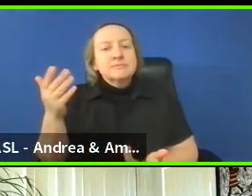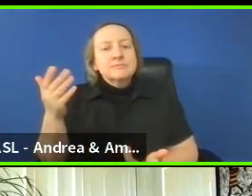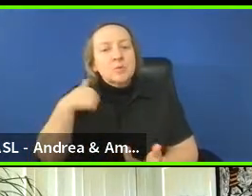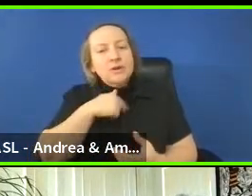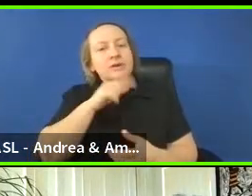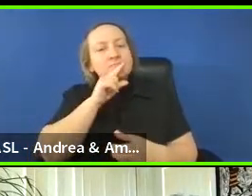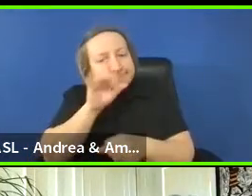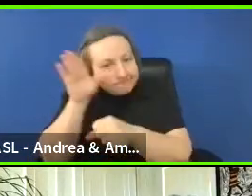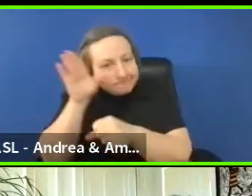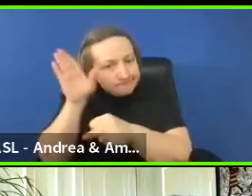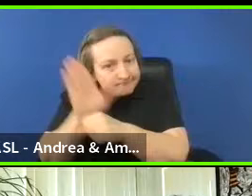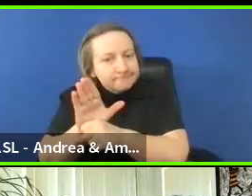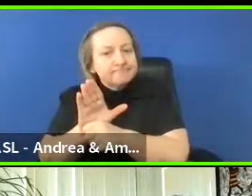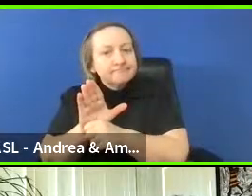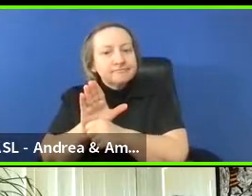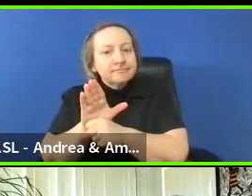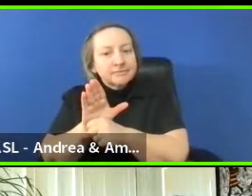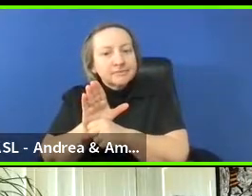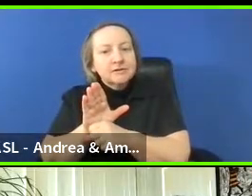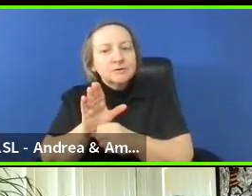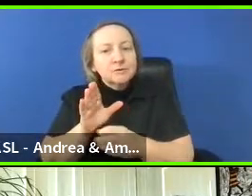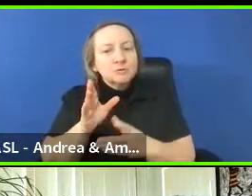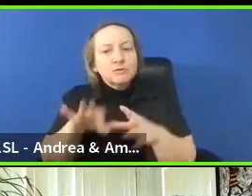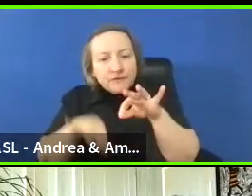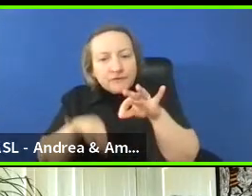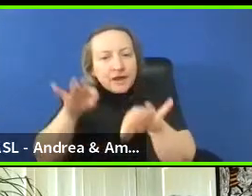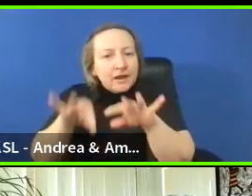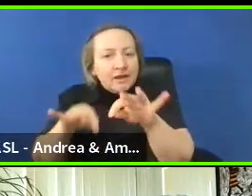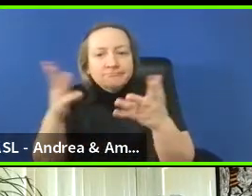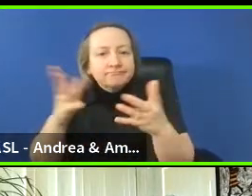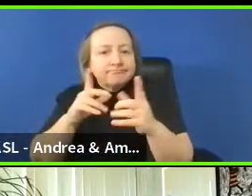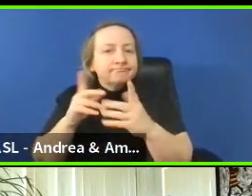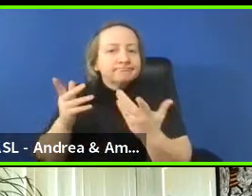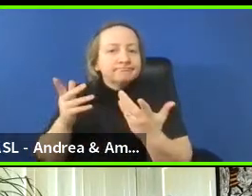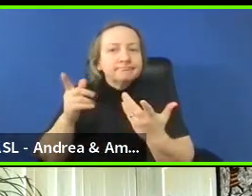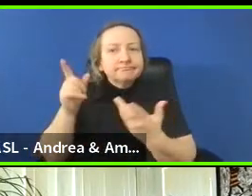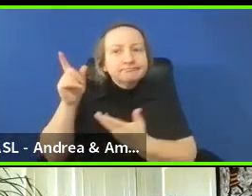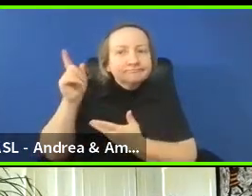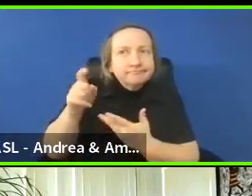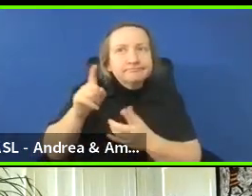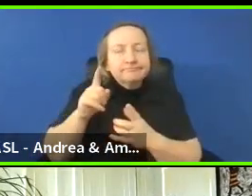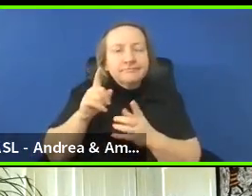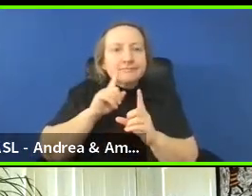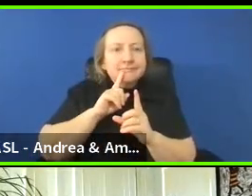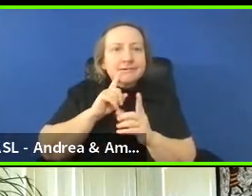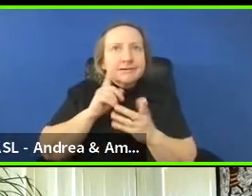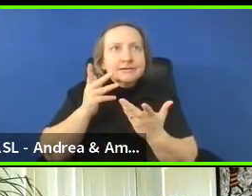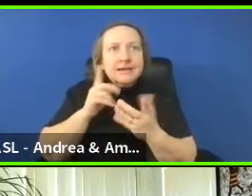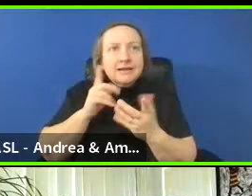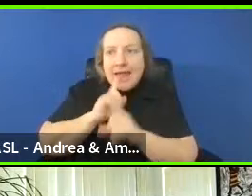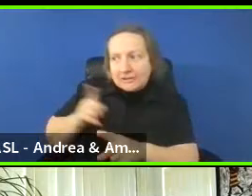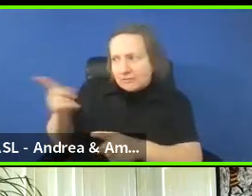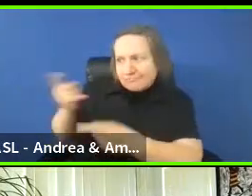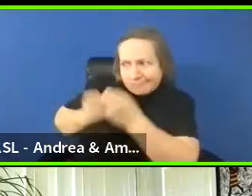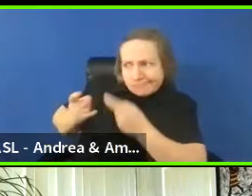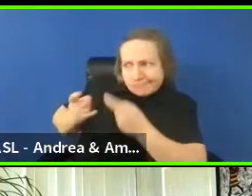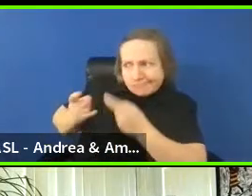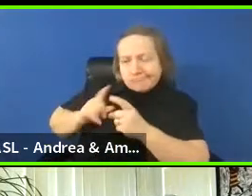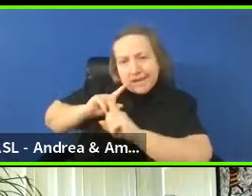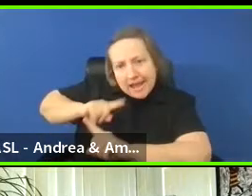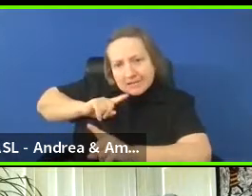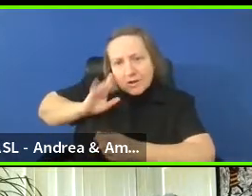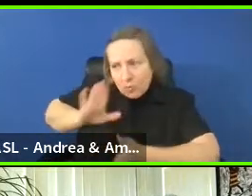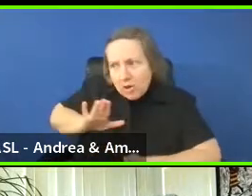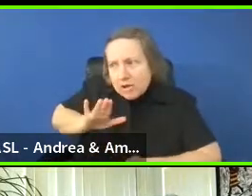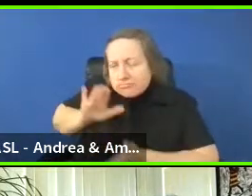committed to getting the answers and coming back to Metro Council with all